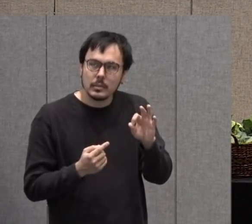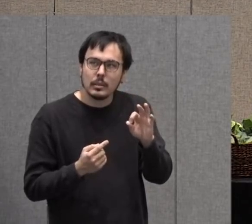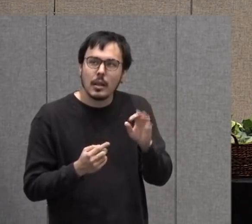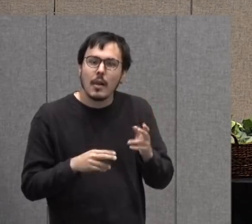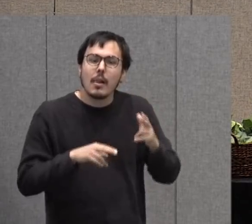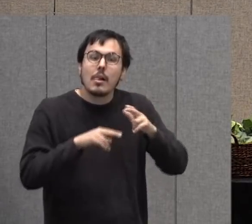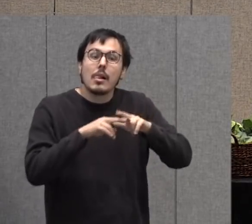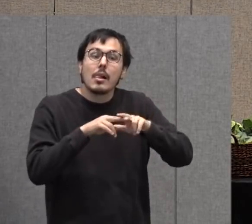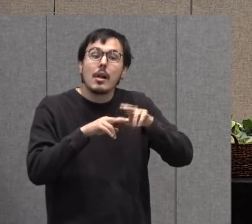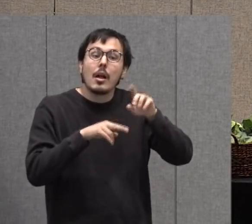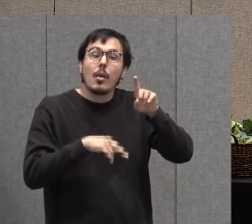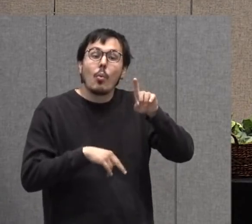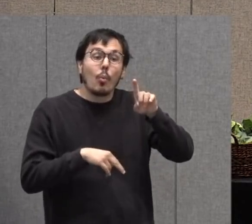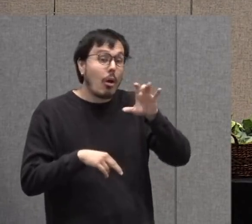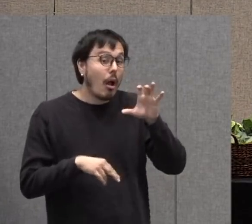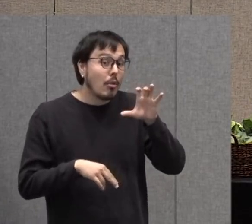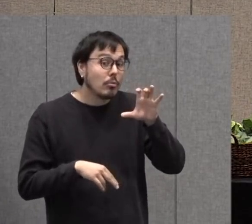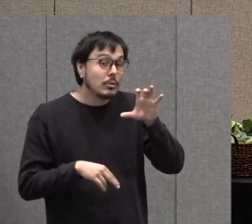100.